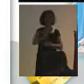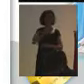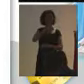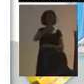can show it. The contact manager, that actually means that on top of the normal contact manager you have in a mobile phone, which